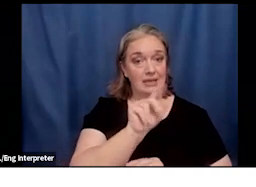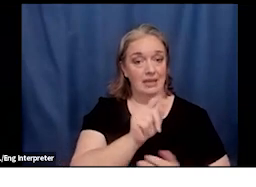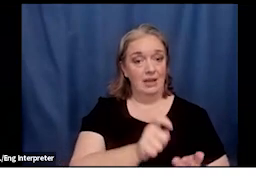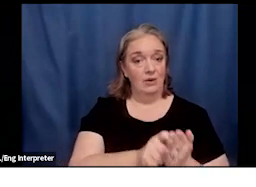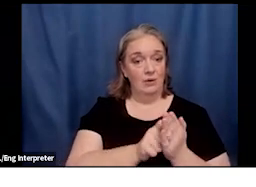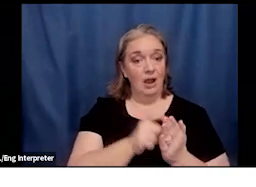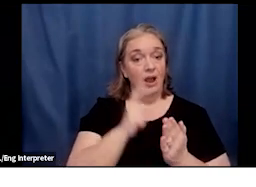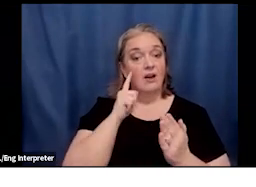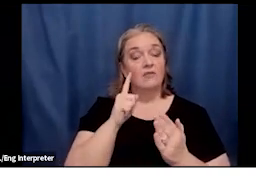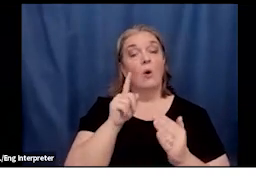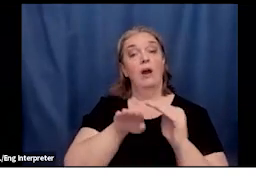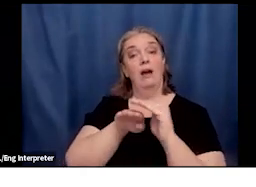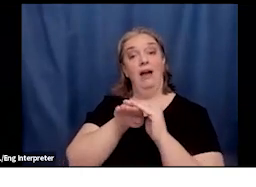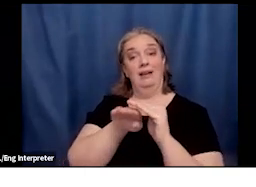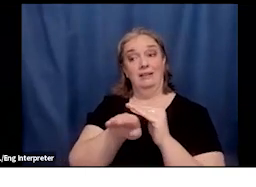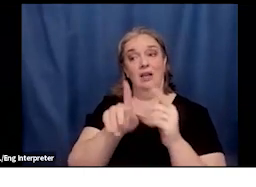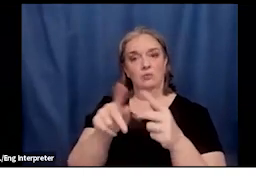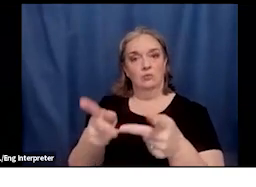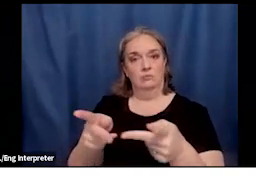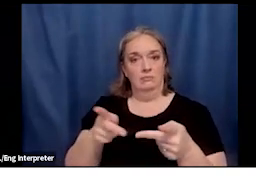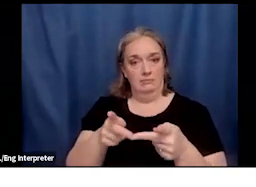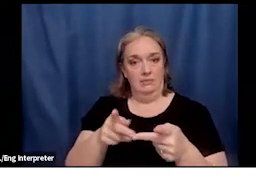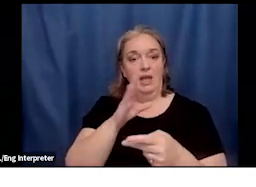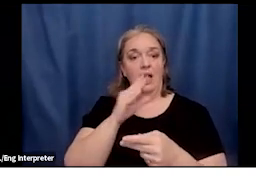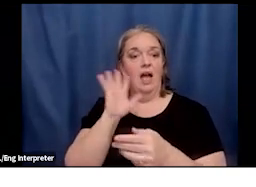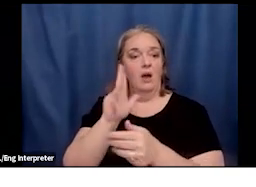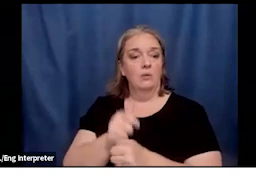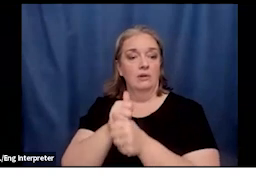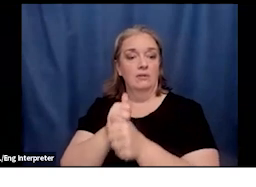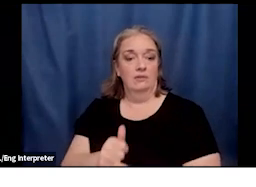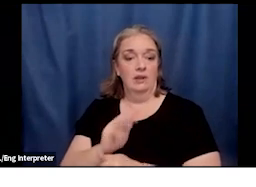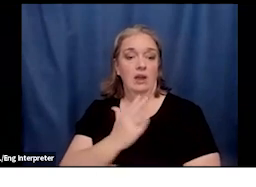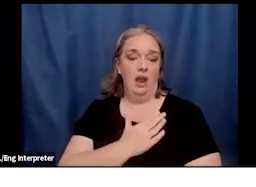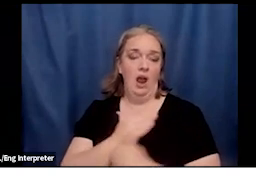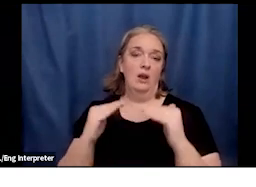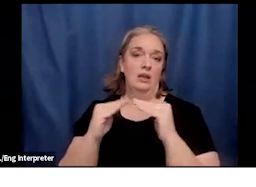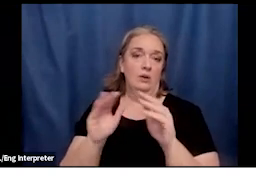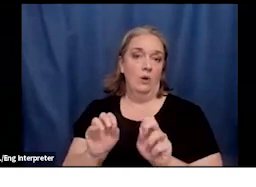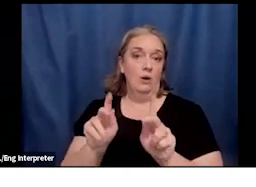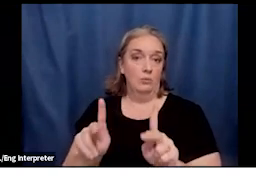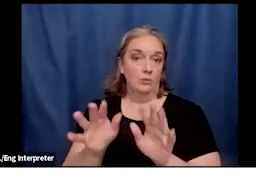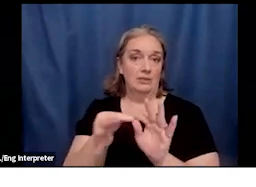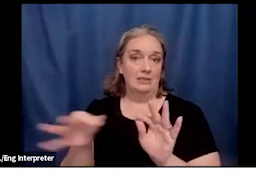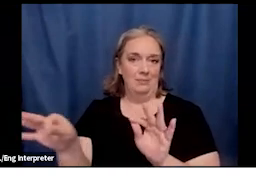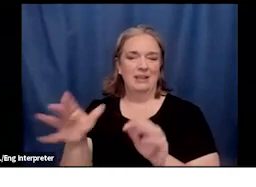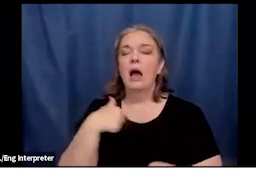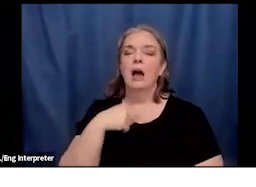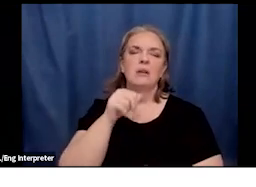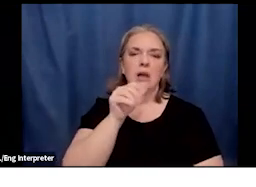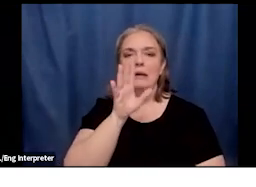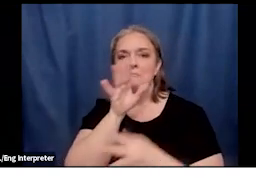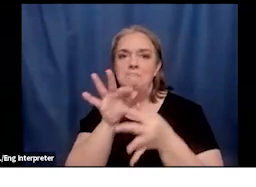regarding physical accessibility and complies with the Department of Arts and History's Equal Opportunity Statement. I won't read it here,